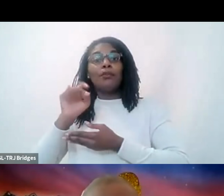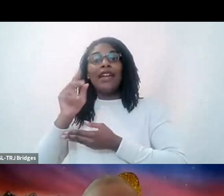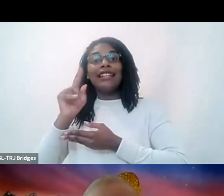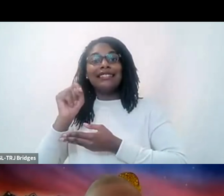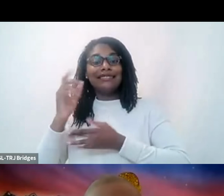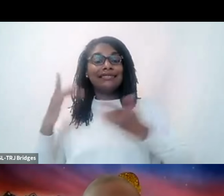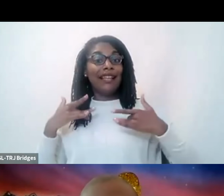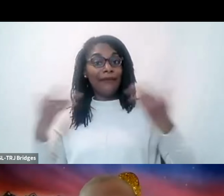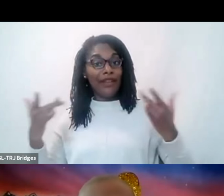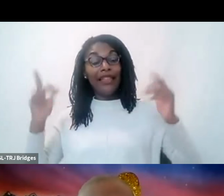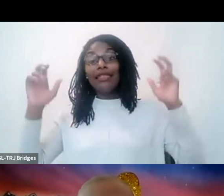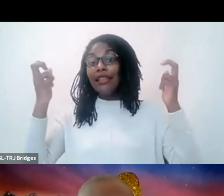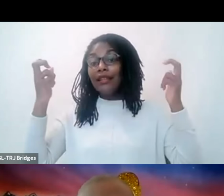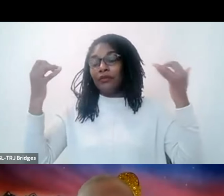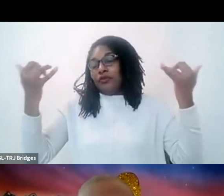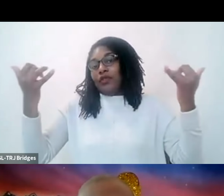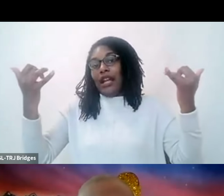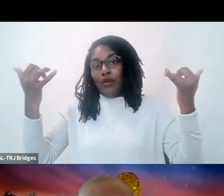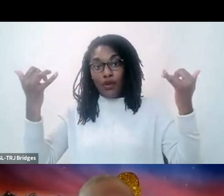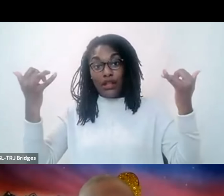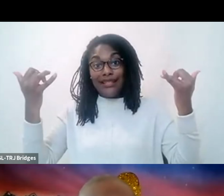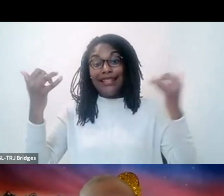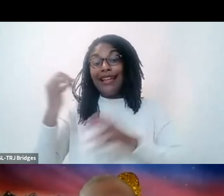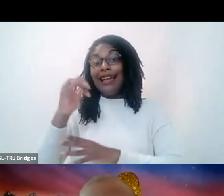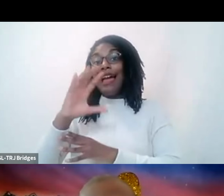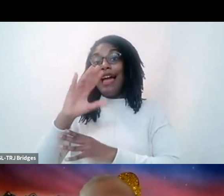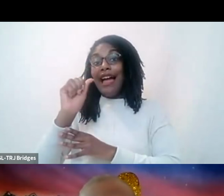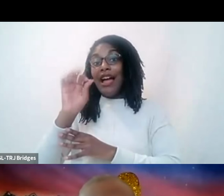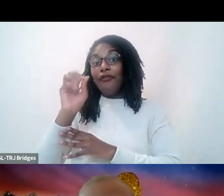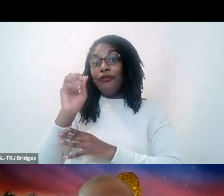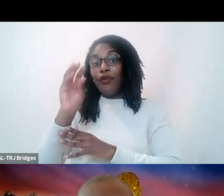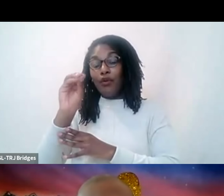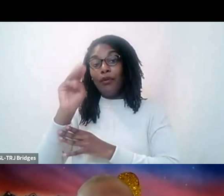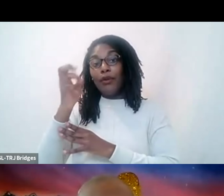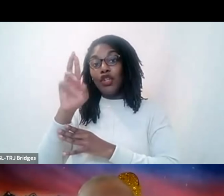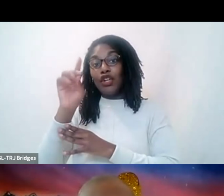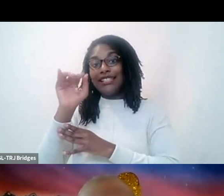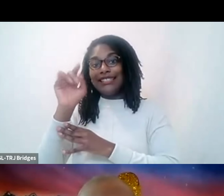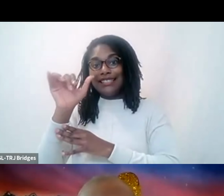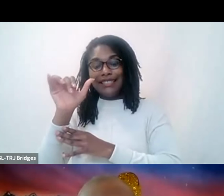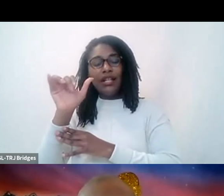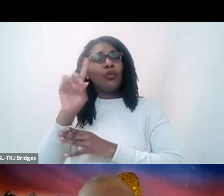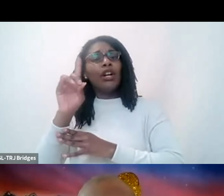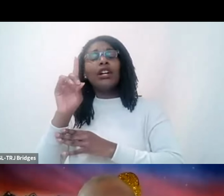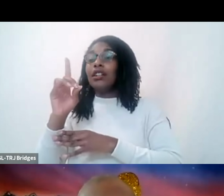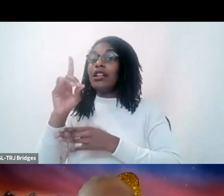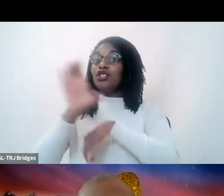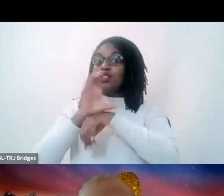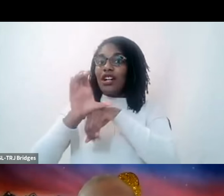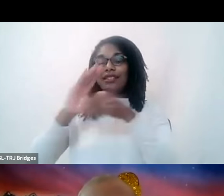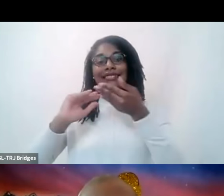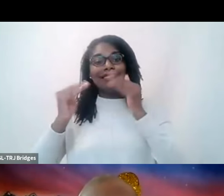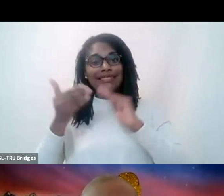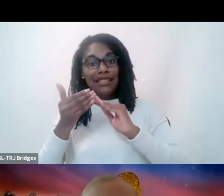whose theme this year, or this time, is Afro-Modernity in the Chocolate City, Go-Go's